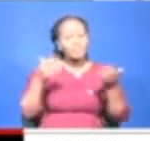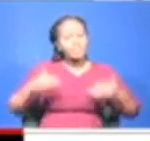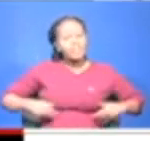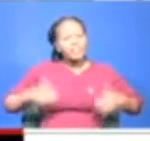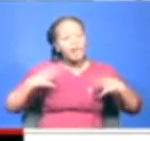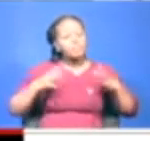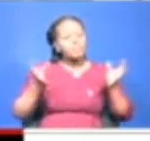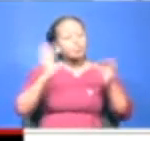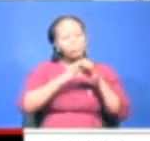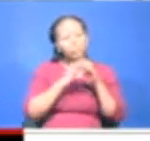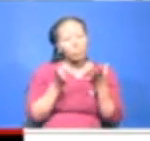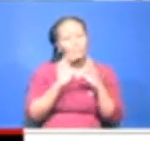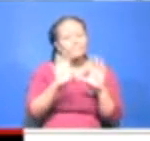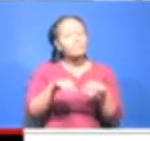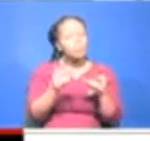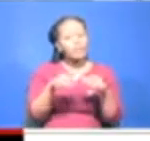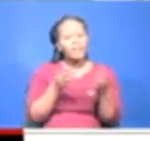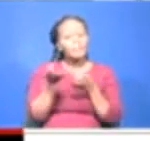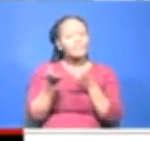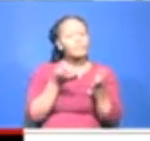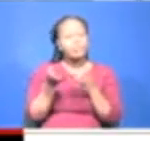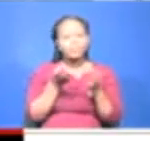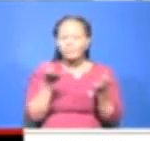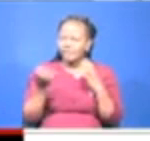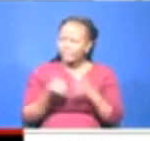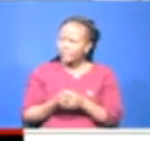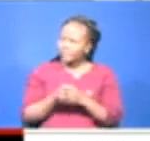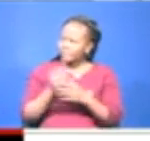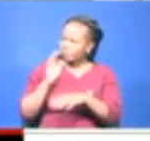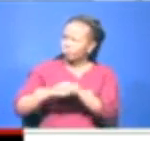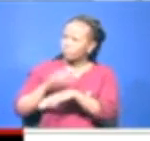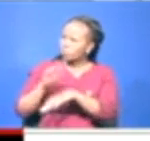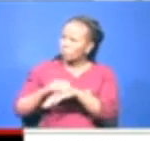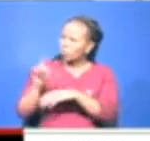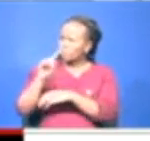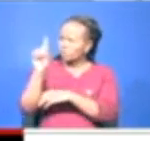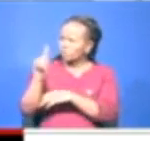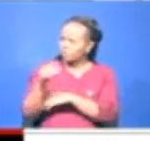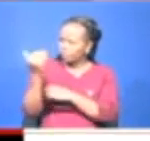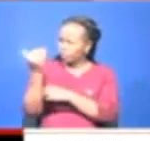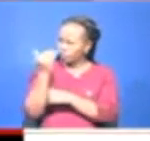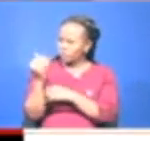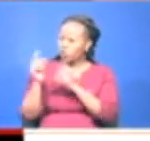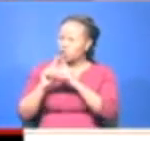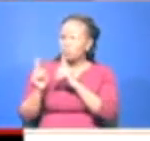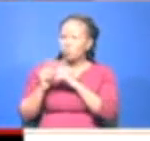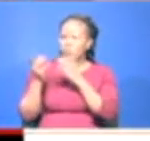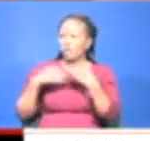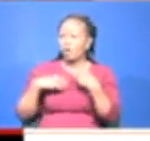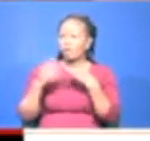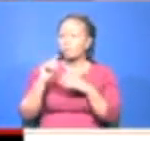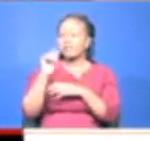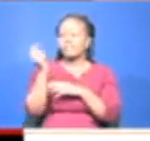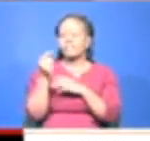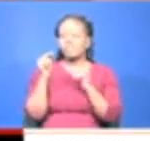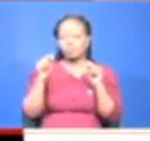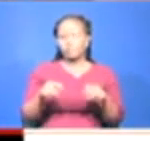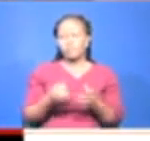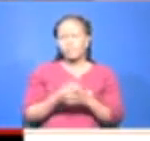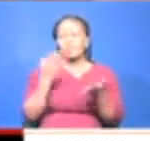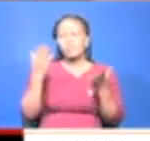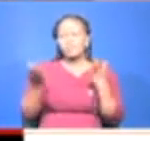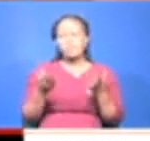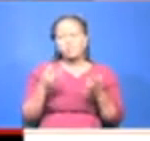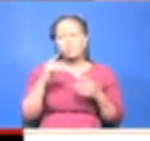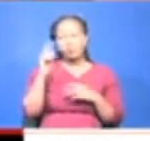agribusiness? Great question, and very, very sort of relevant for Kenya today. I think maybe I take a step